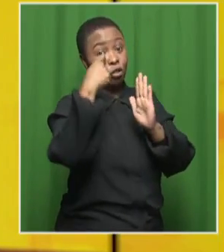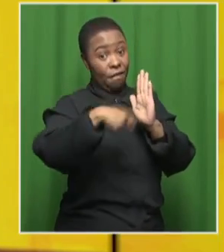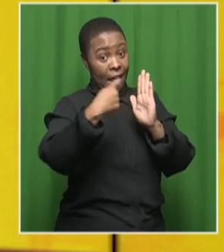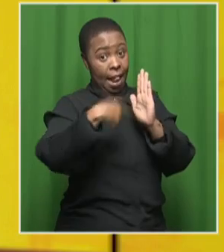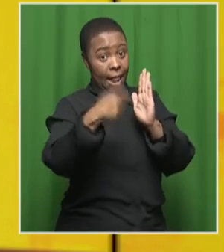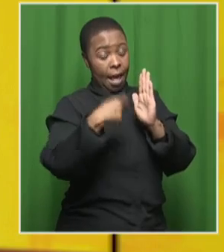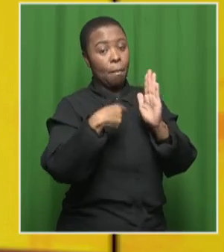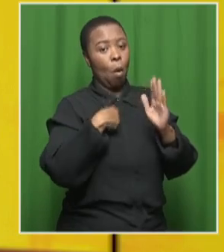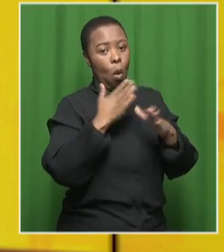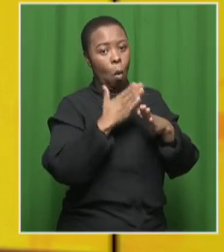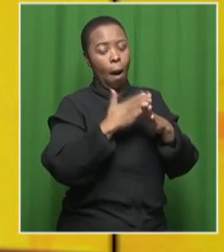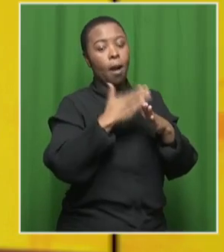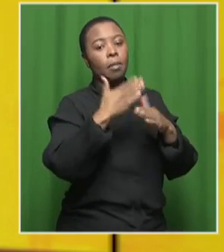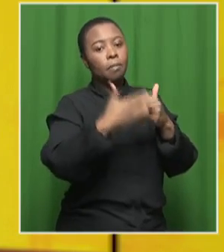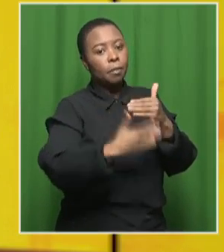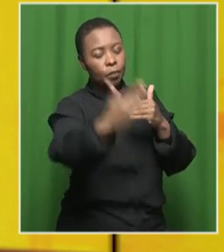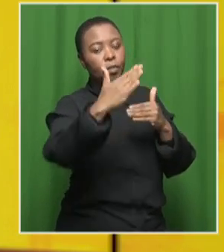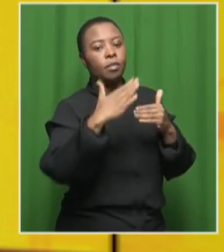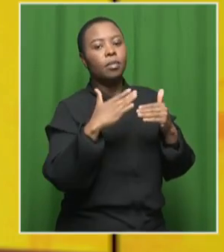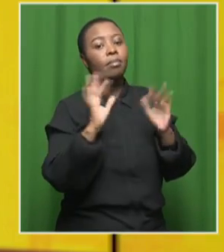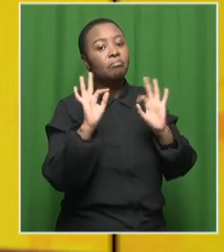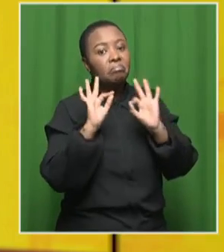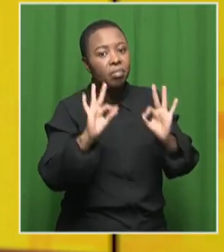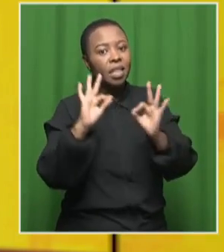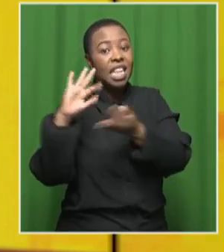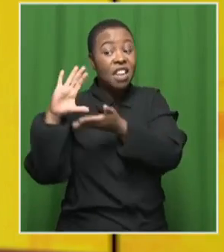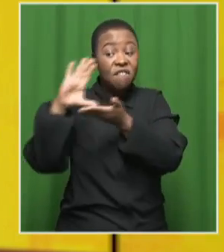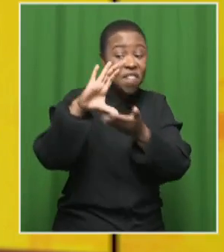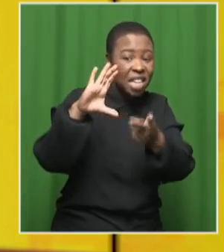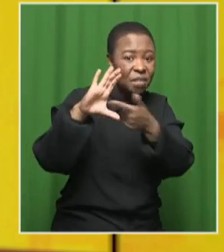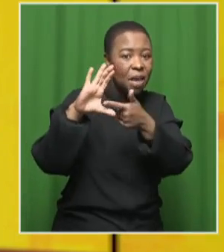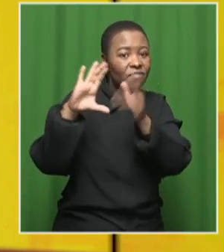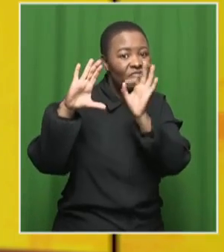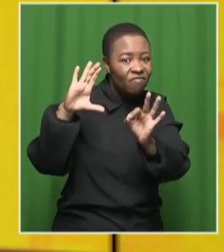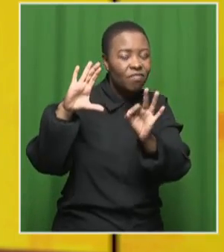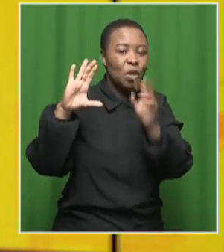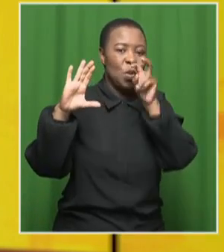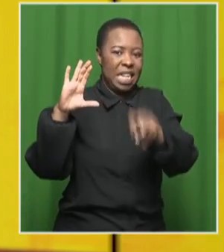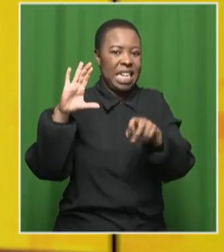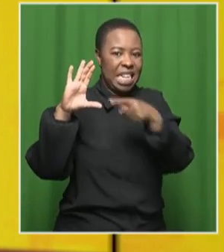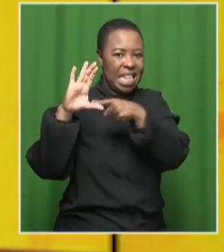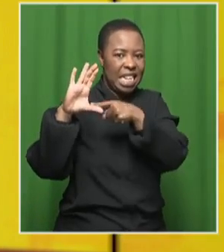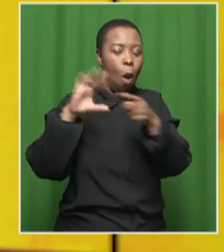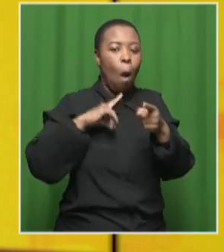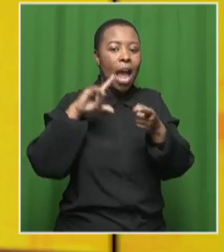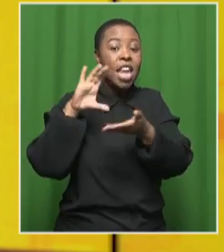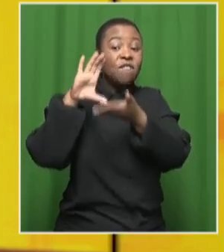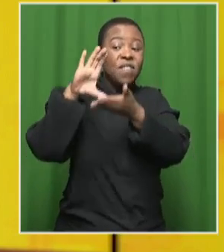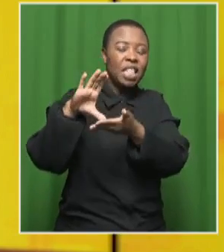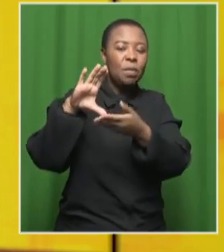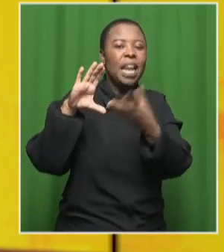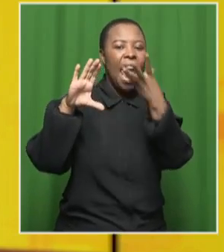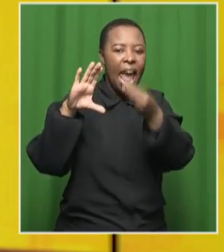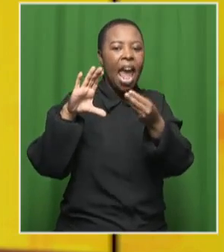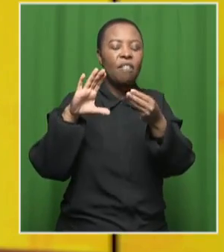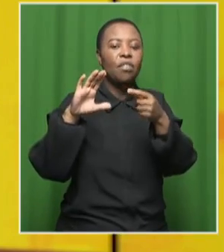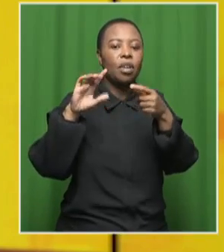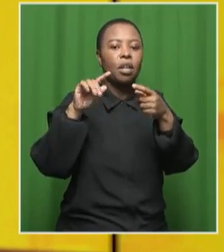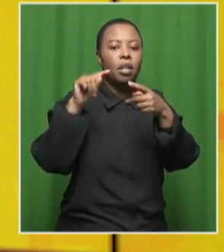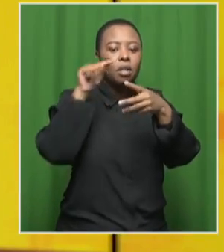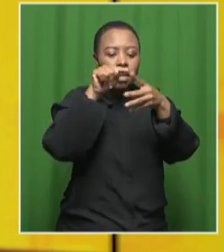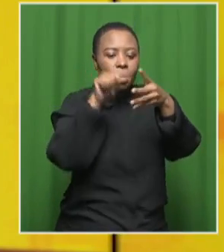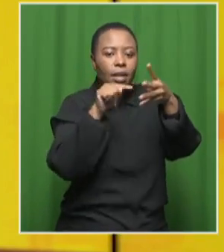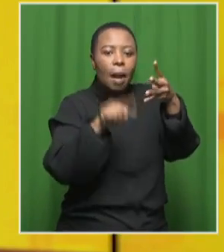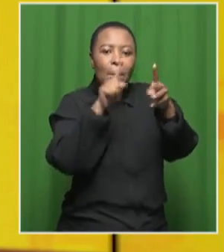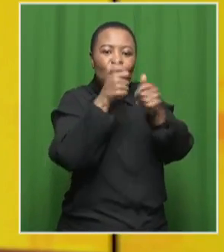and that is why it's so important to have the right kind of investment, because there is investment which has its own agenda, but we need investment